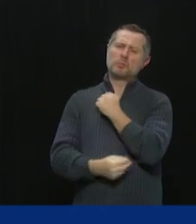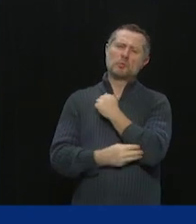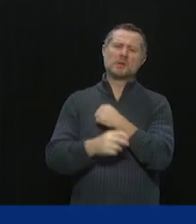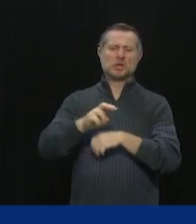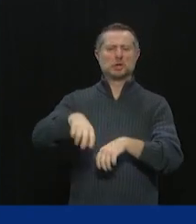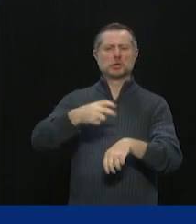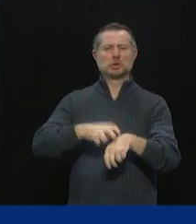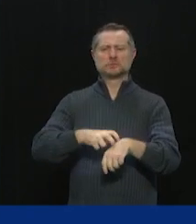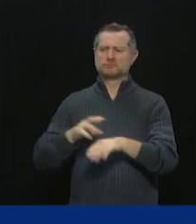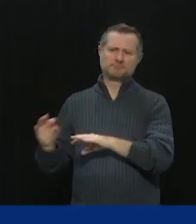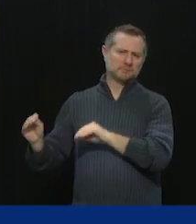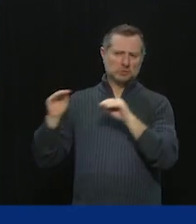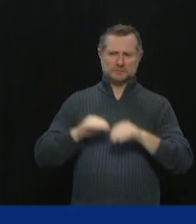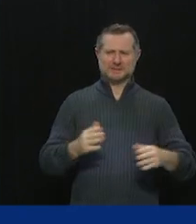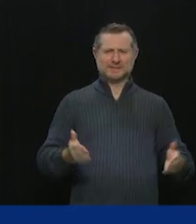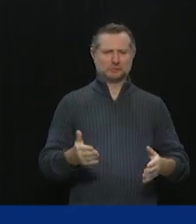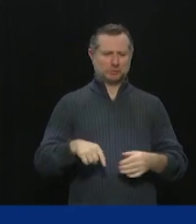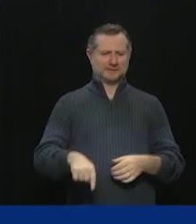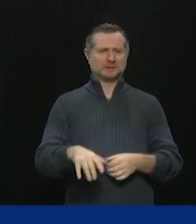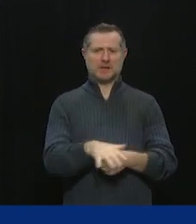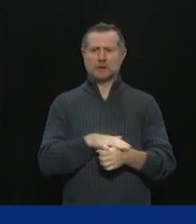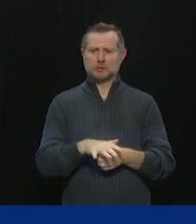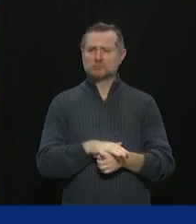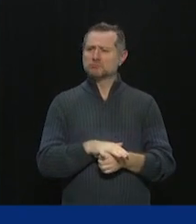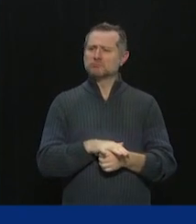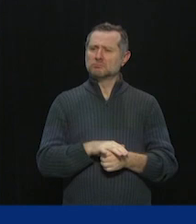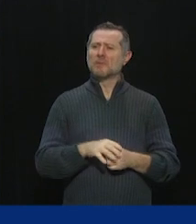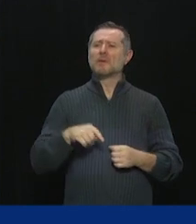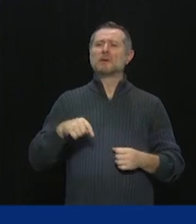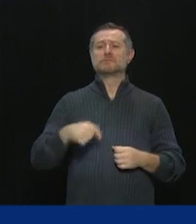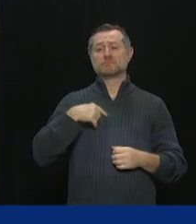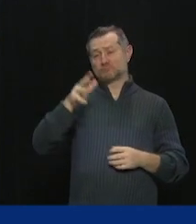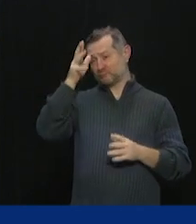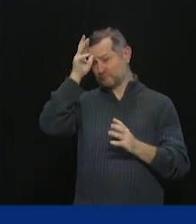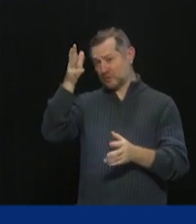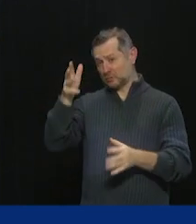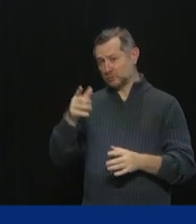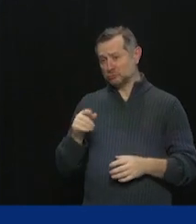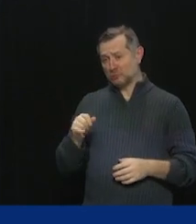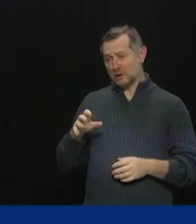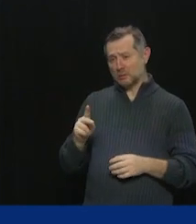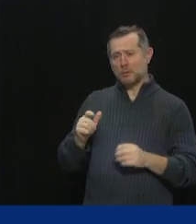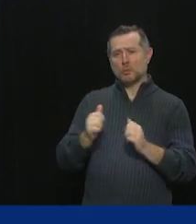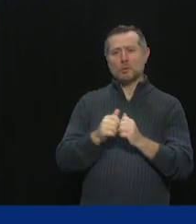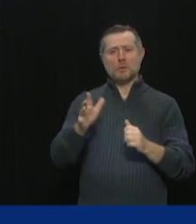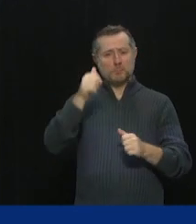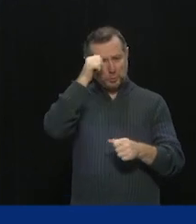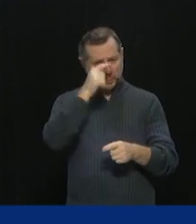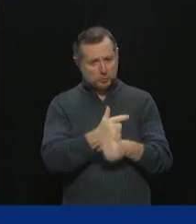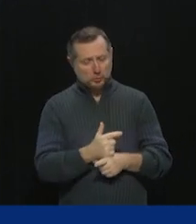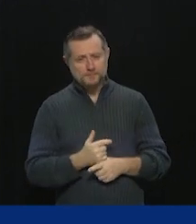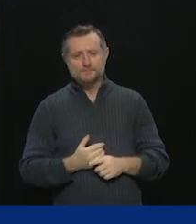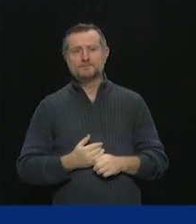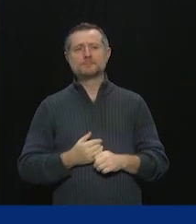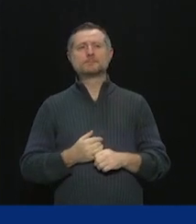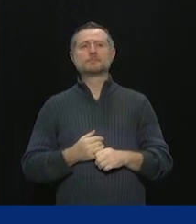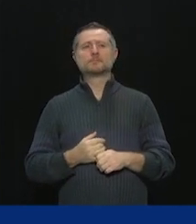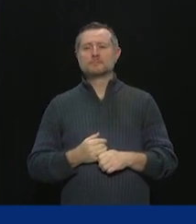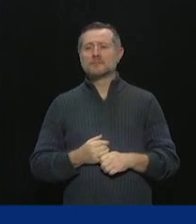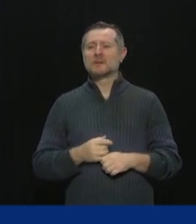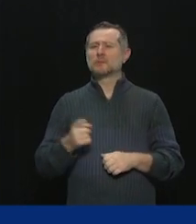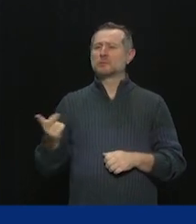alone. He left with his brothers. My grandfather, Jack, came with his brother Tommy and his brother